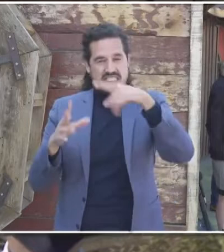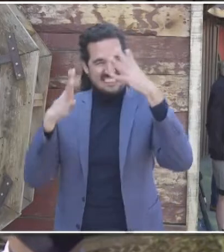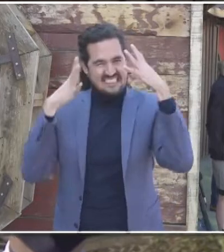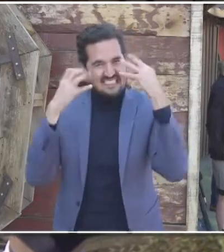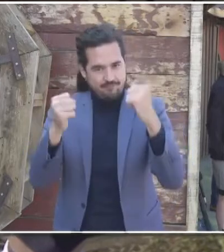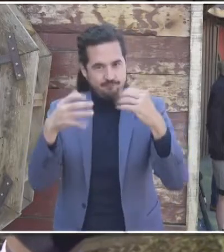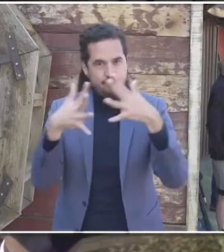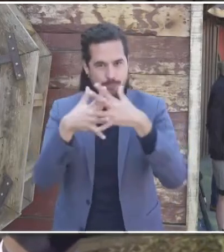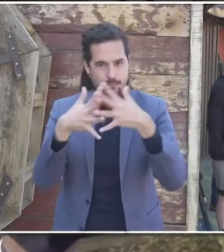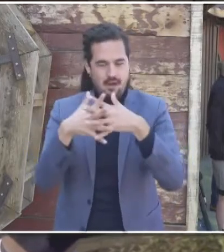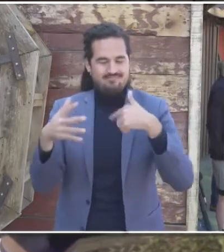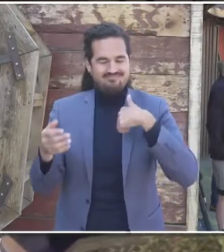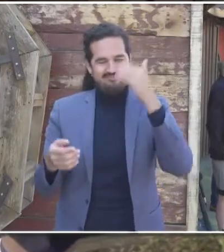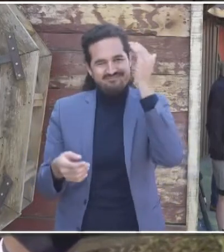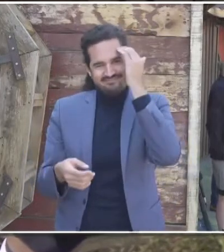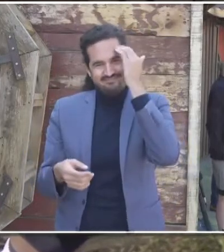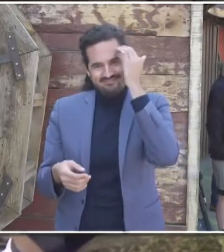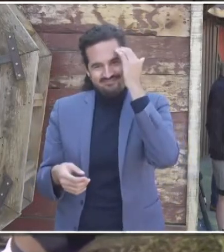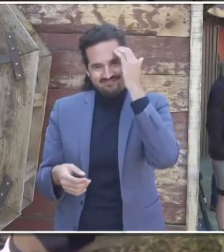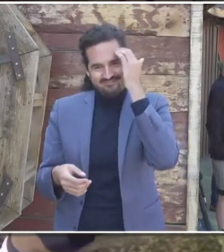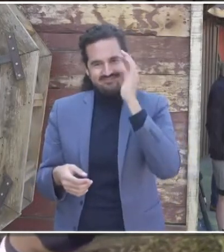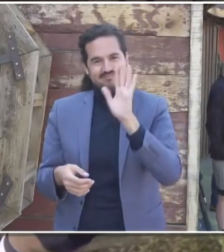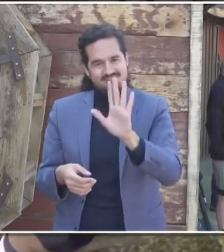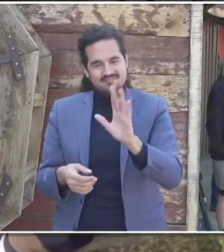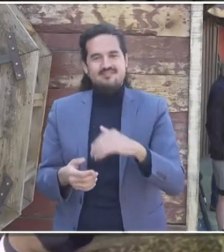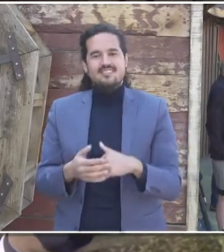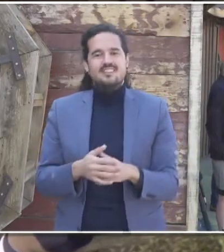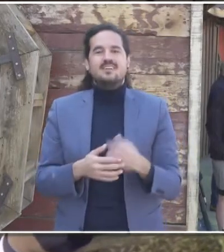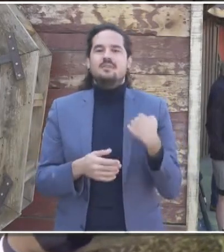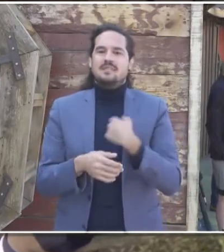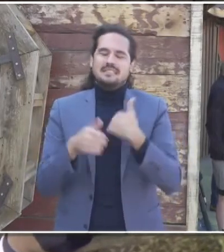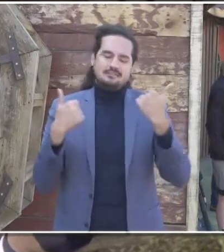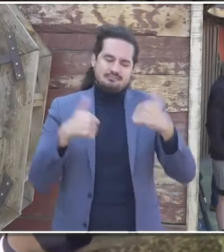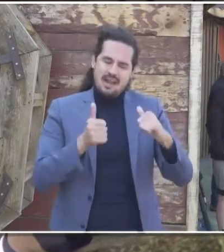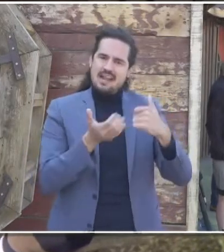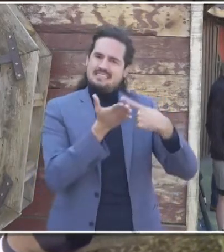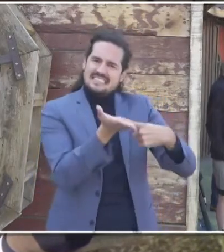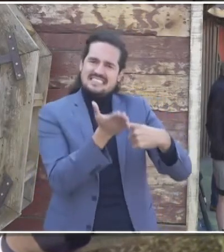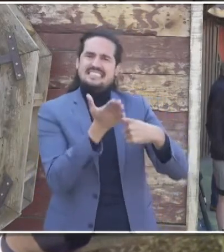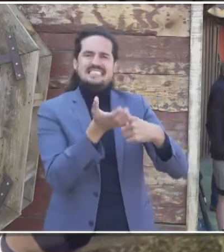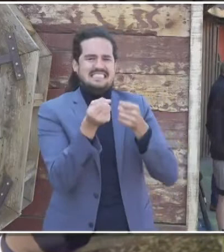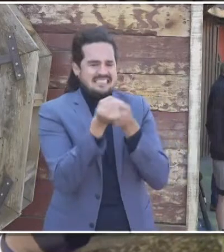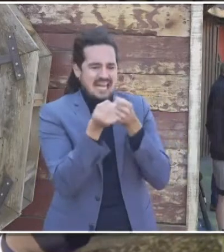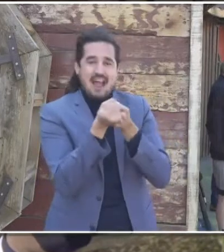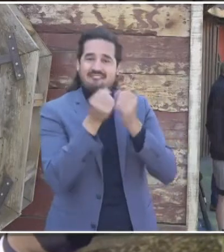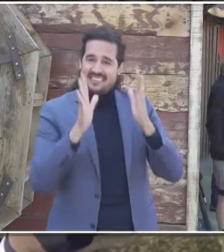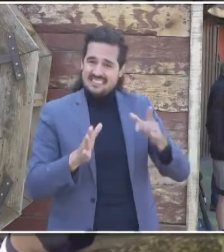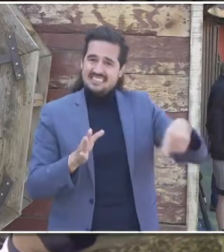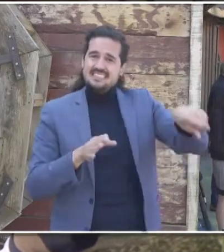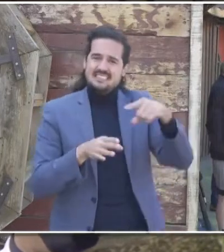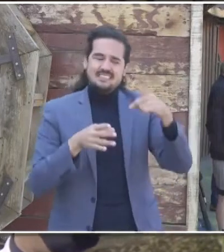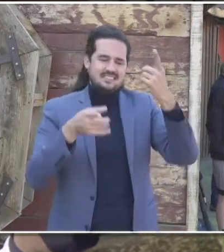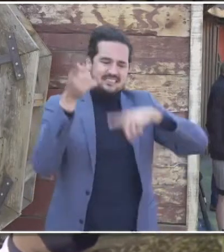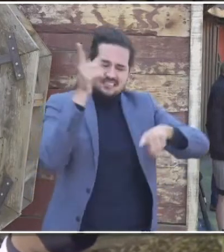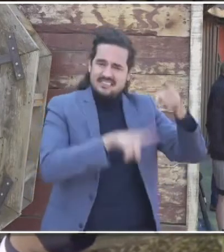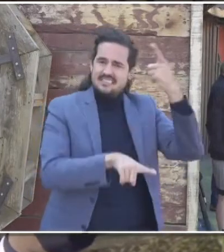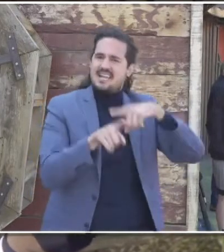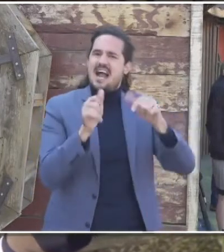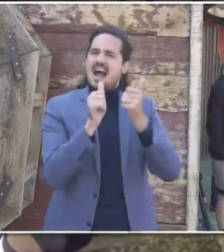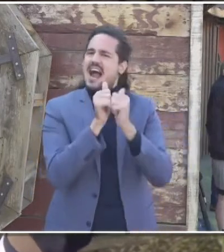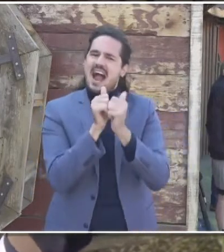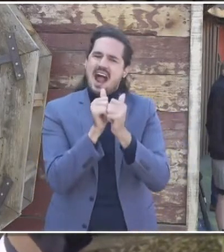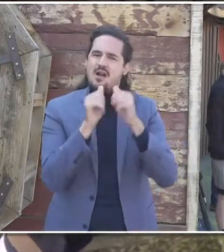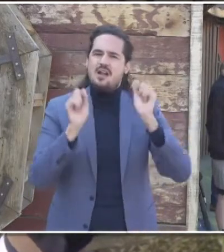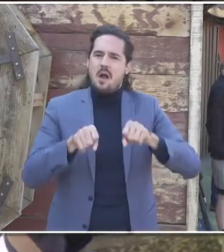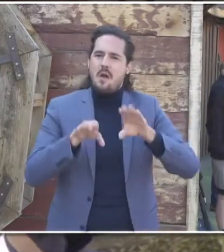more complex, and we are in deep negotiations with advocates across the spectrum, including the Let Them Play Coalition,